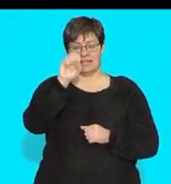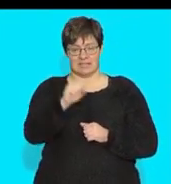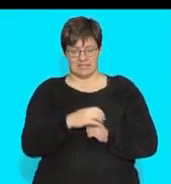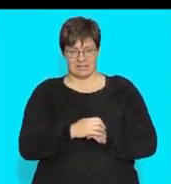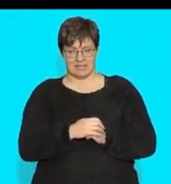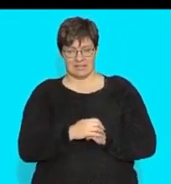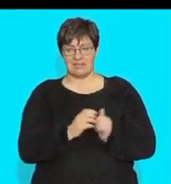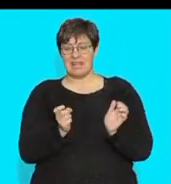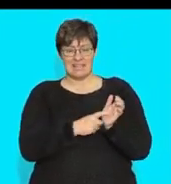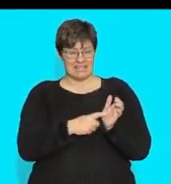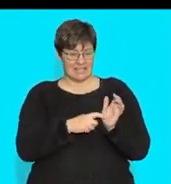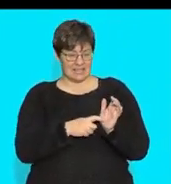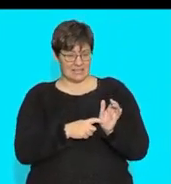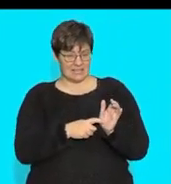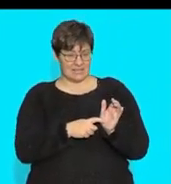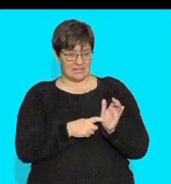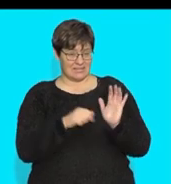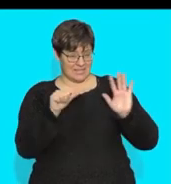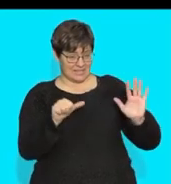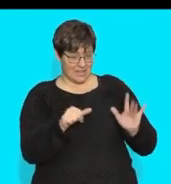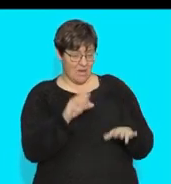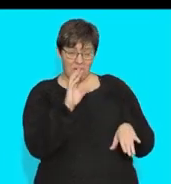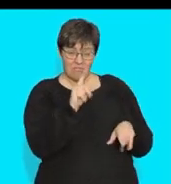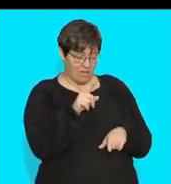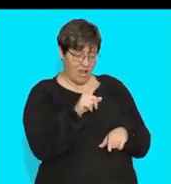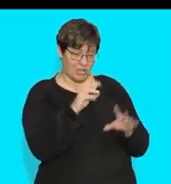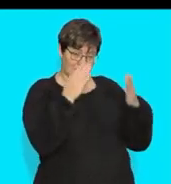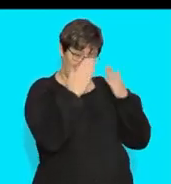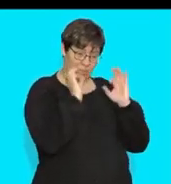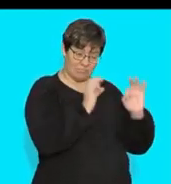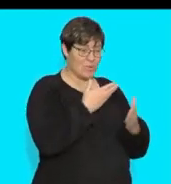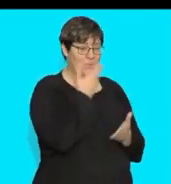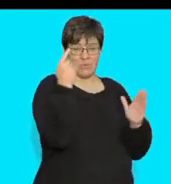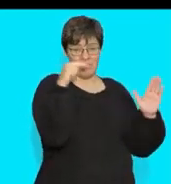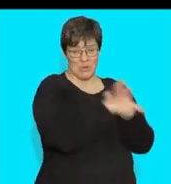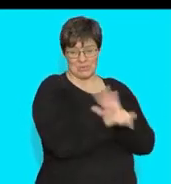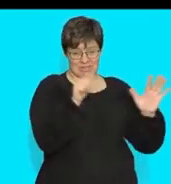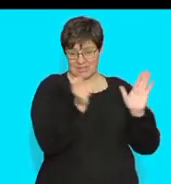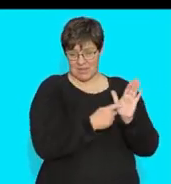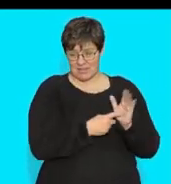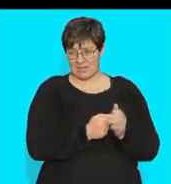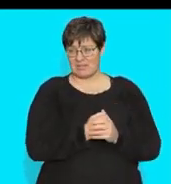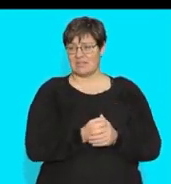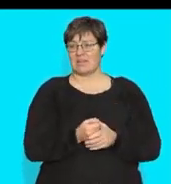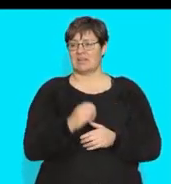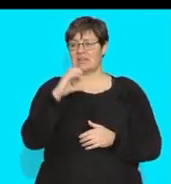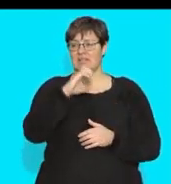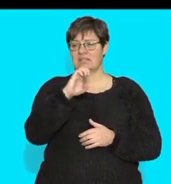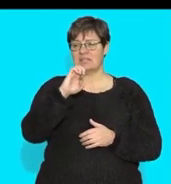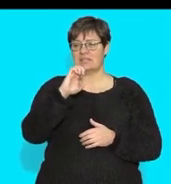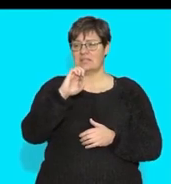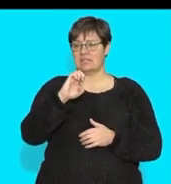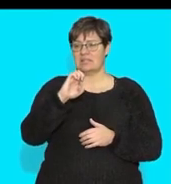marks here, and if you haven't studied this problem properly, all right, you cell nucleus or just